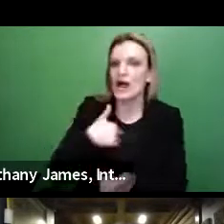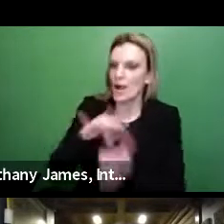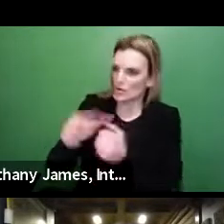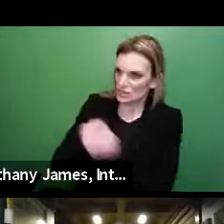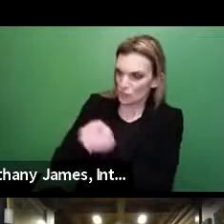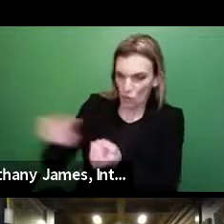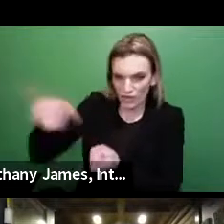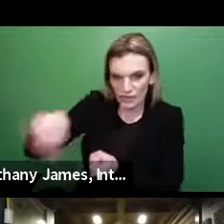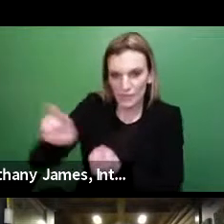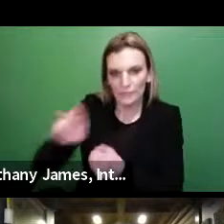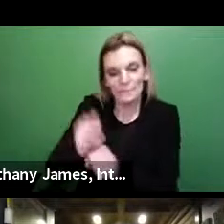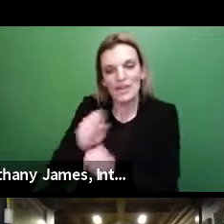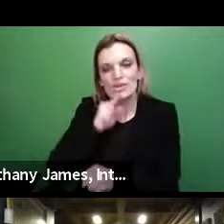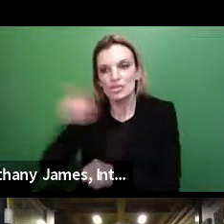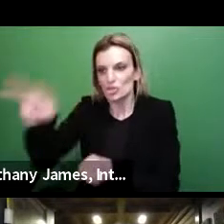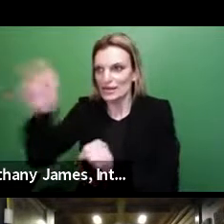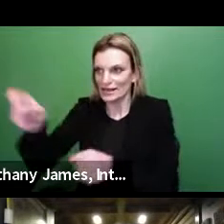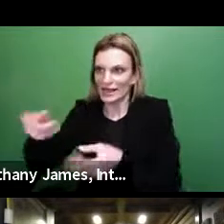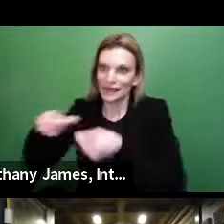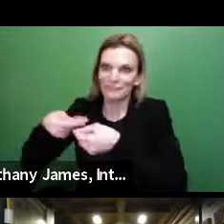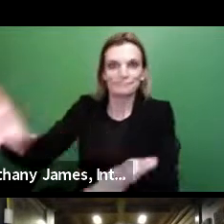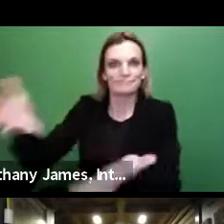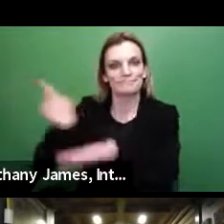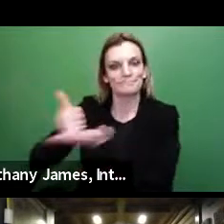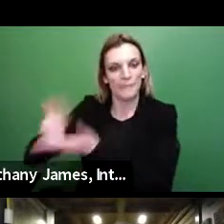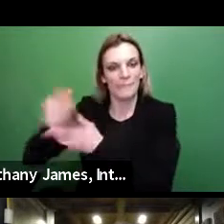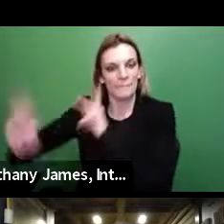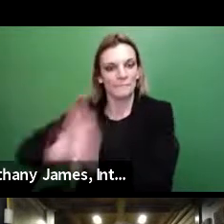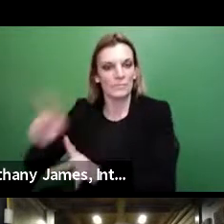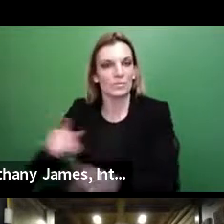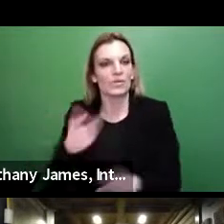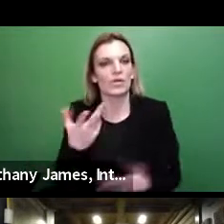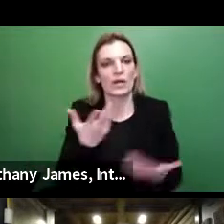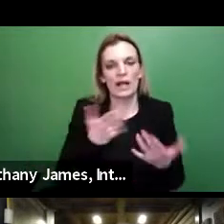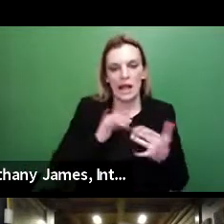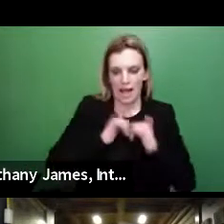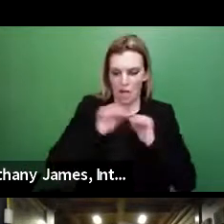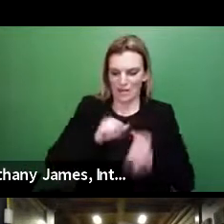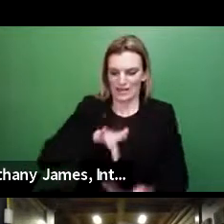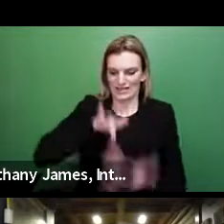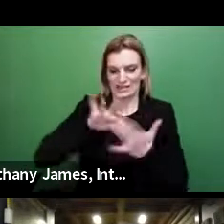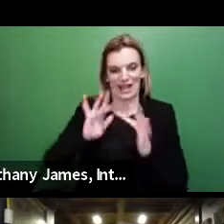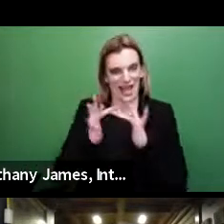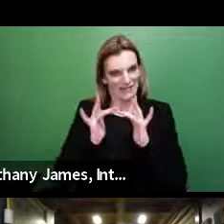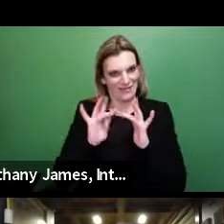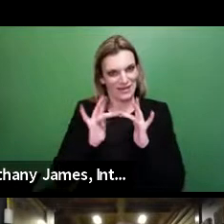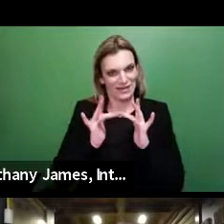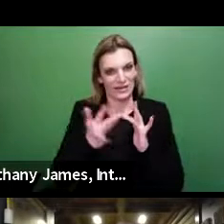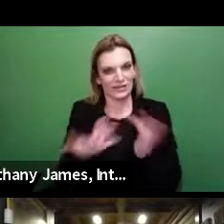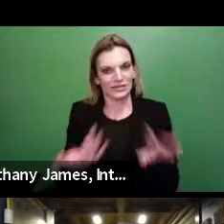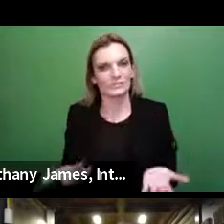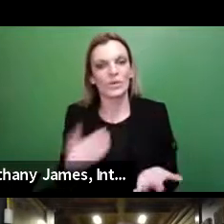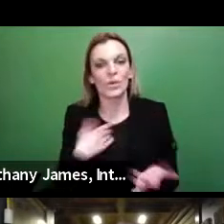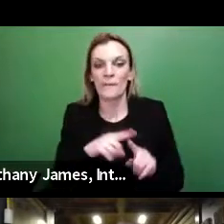our Michiganders needed in an e-communication format. We can't assume that